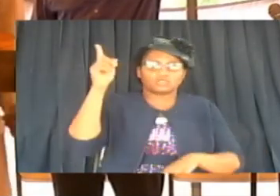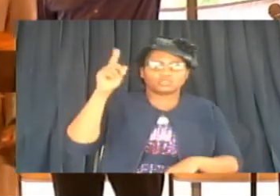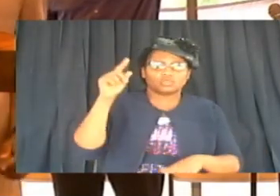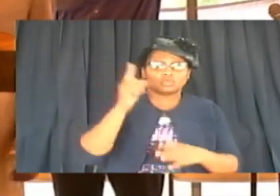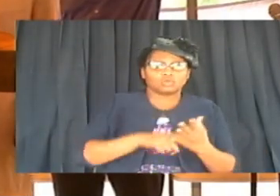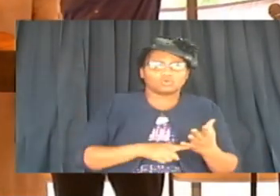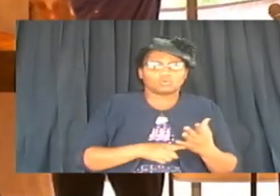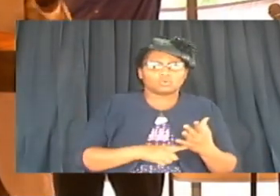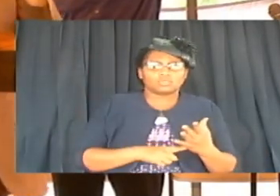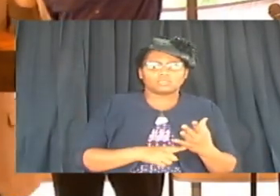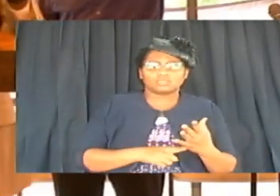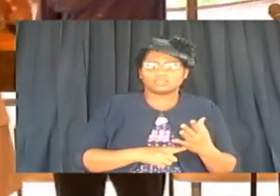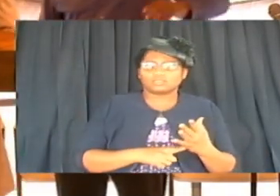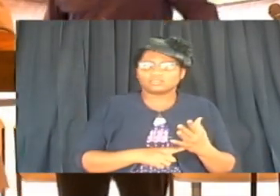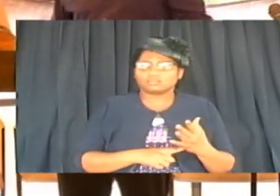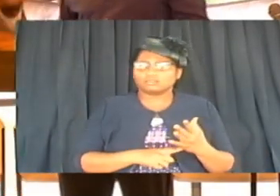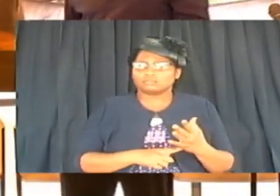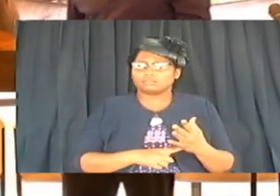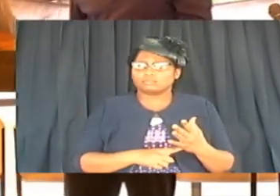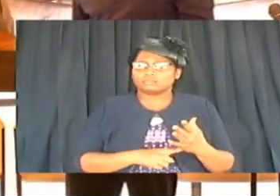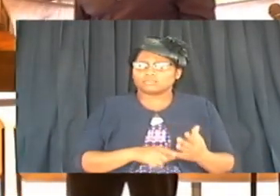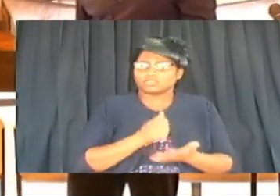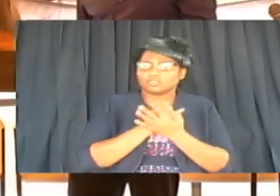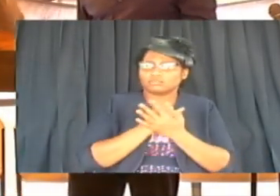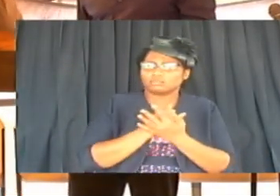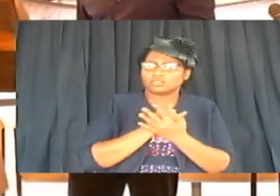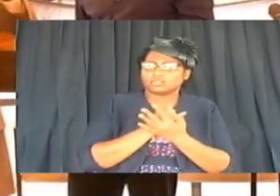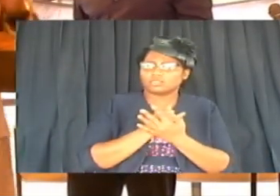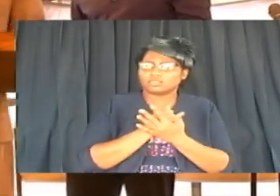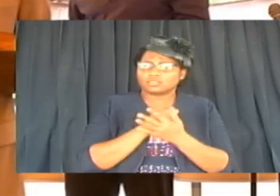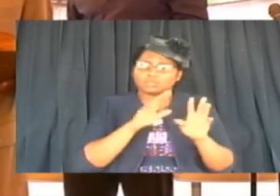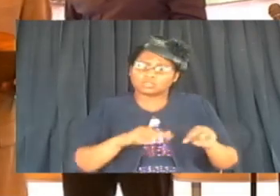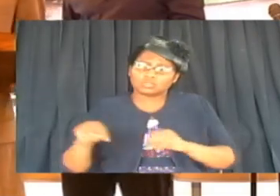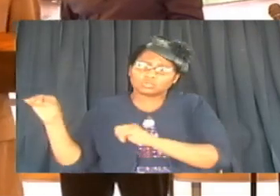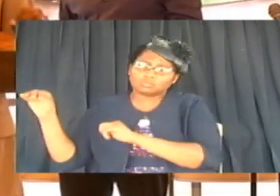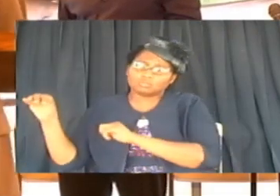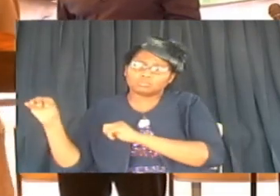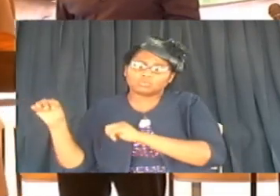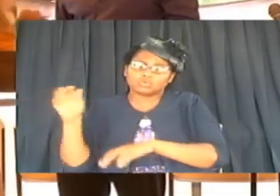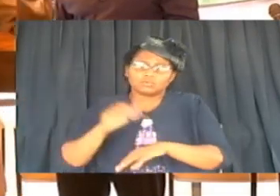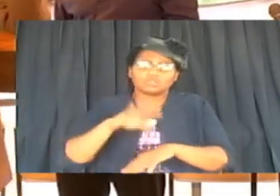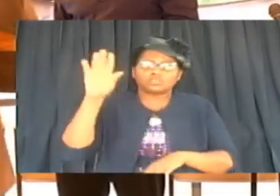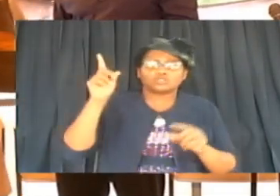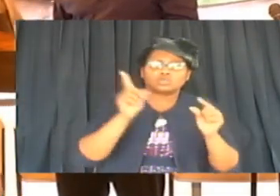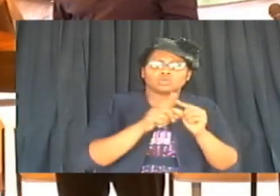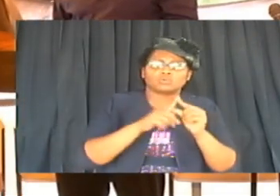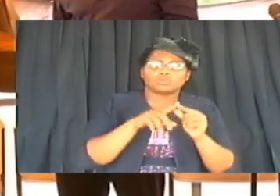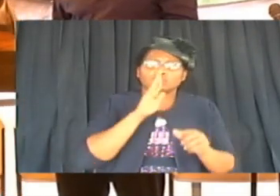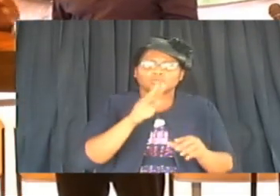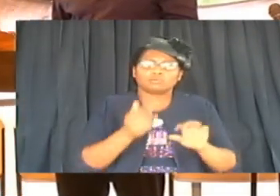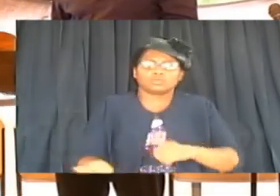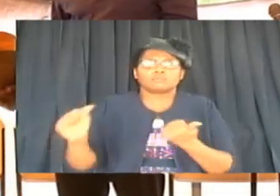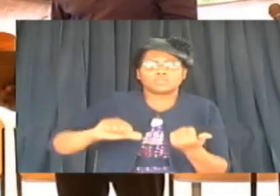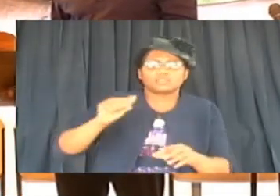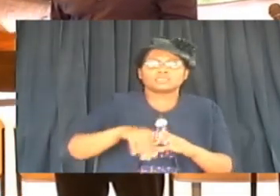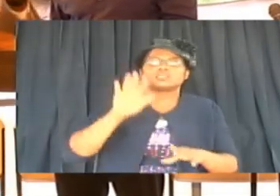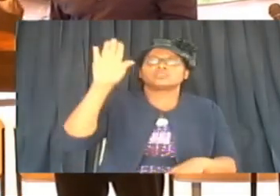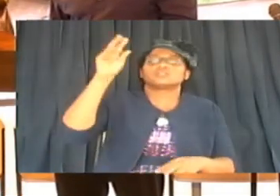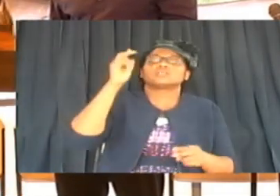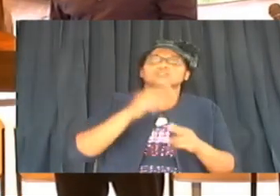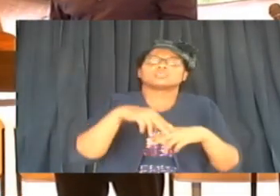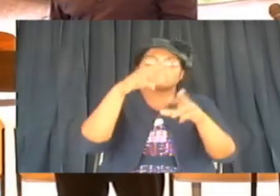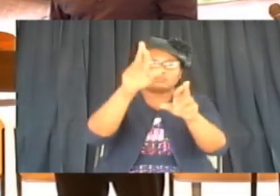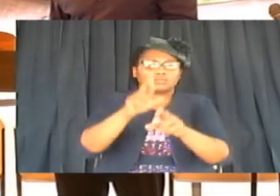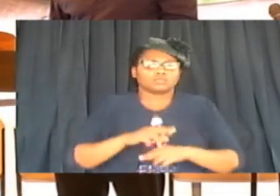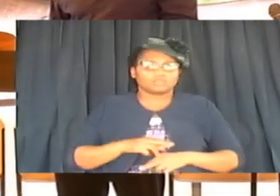soul? Help him, Lord, to be convicted, but not only to be convicted, but to move at your word and be baptized in your name, and to